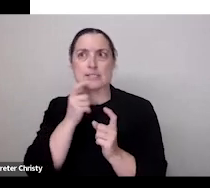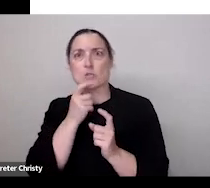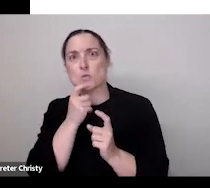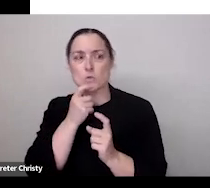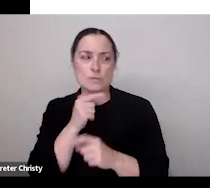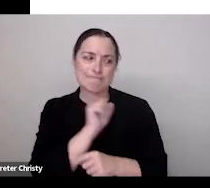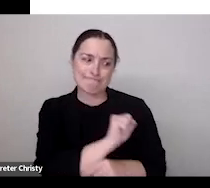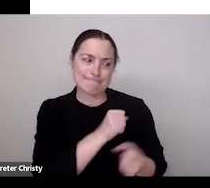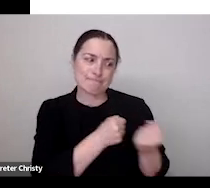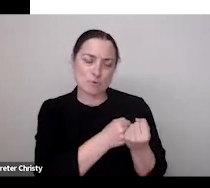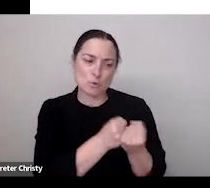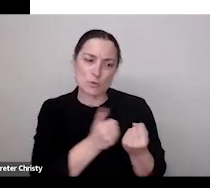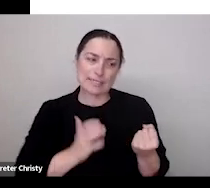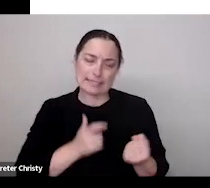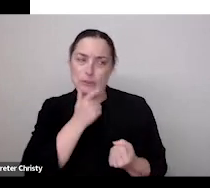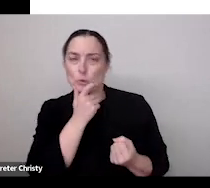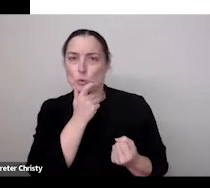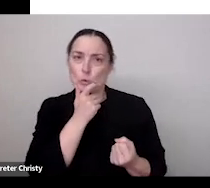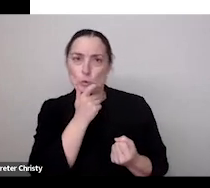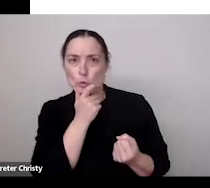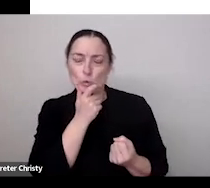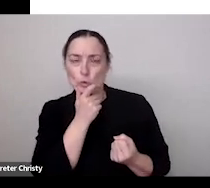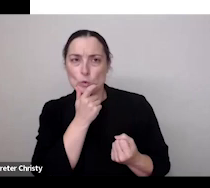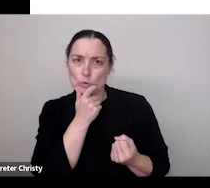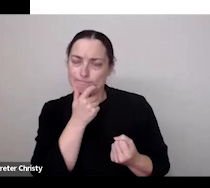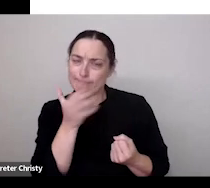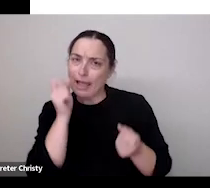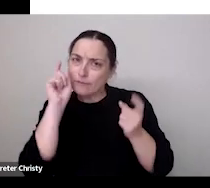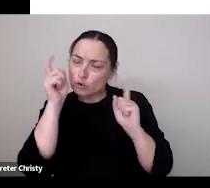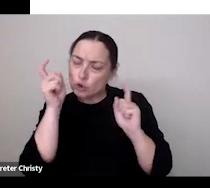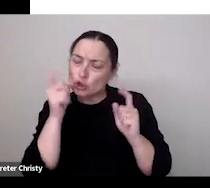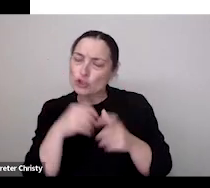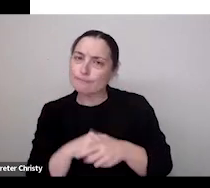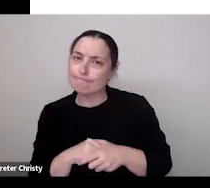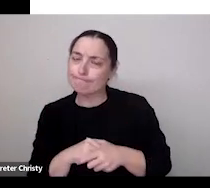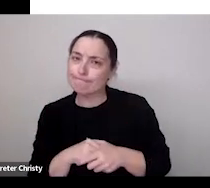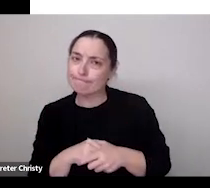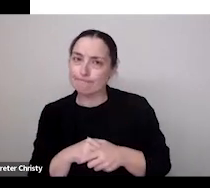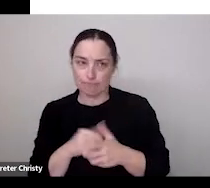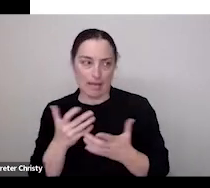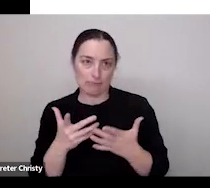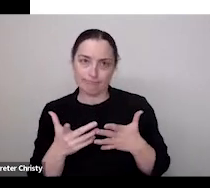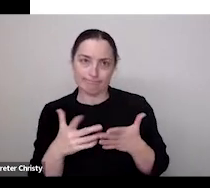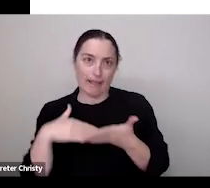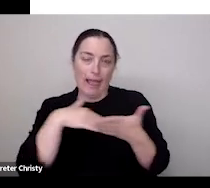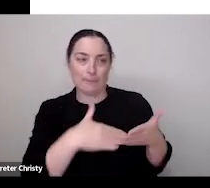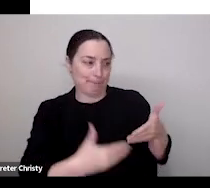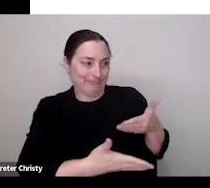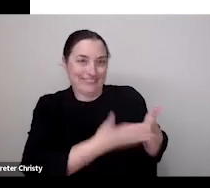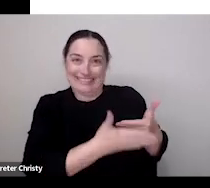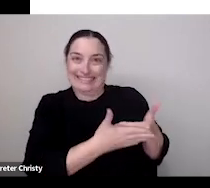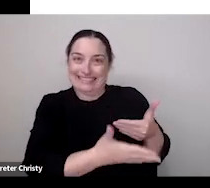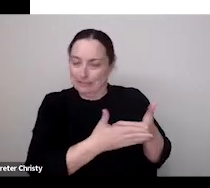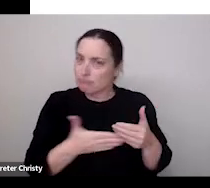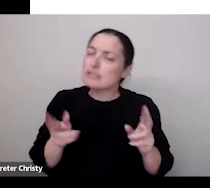support needs of people with disability or the people they support in their organizations, and to do something about it. That's a natural human